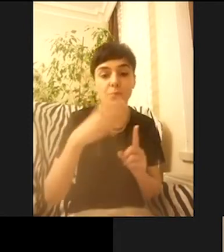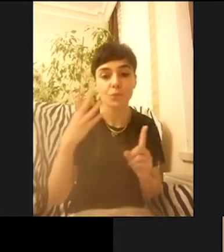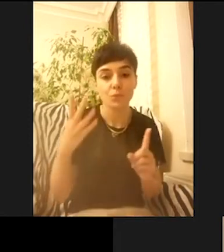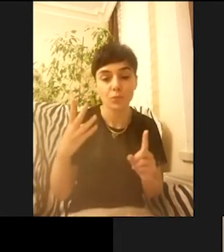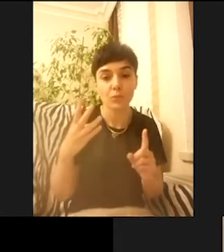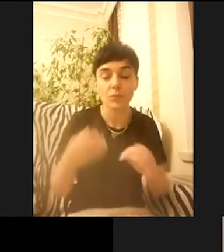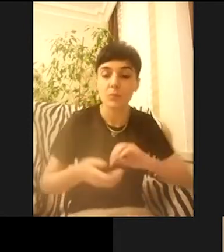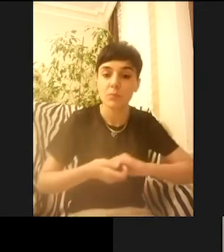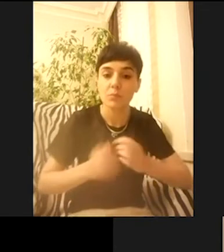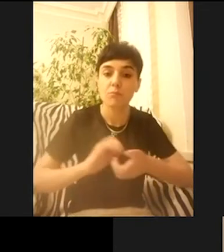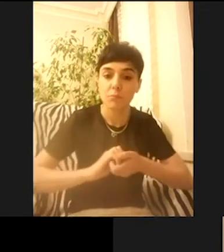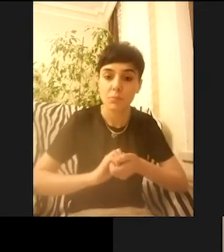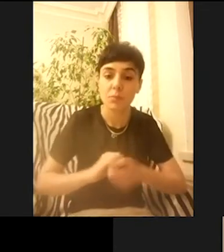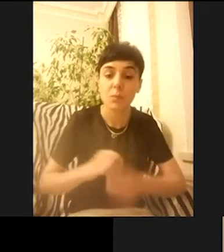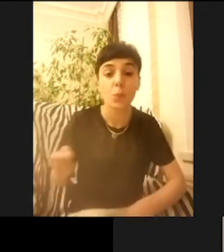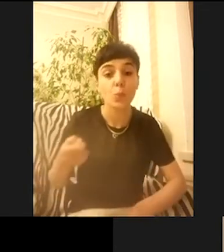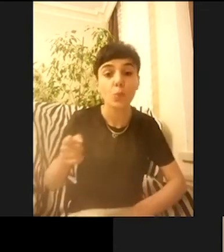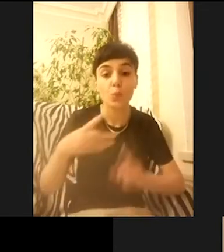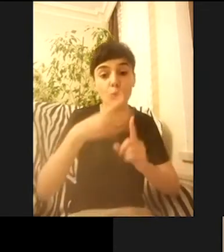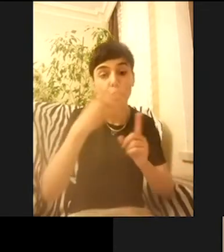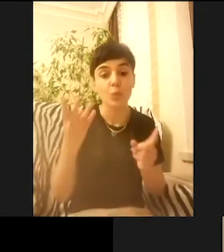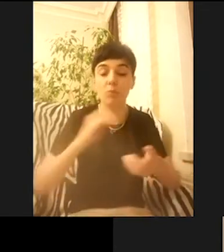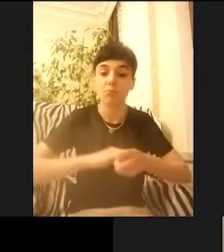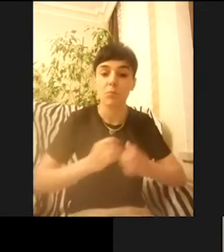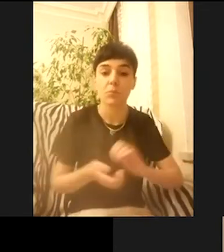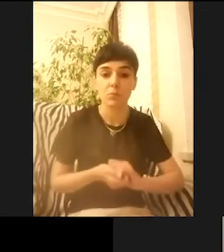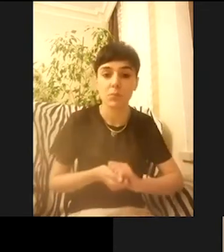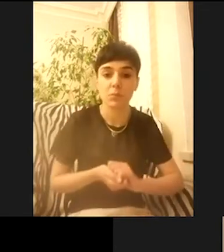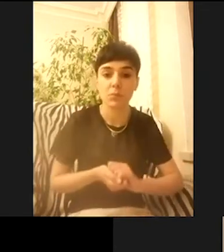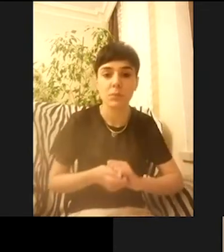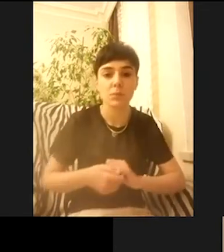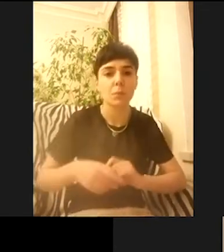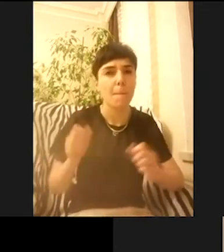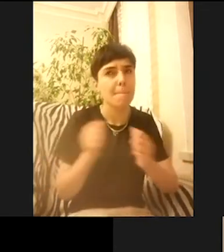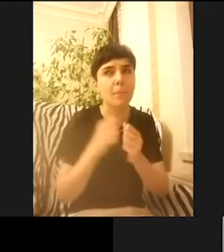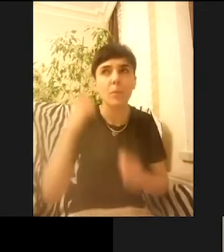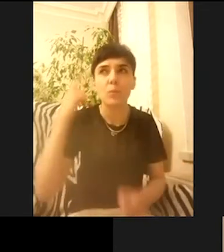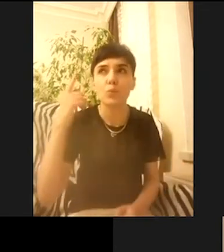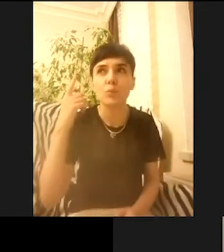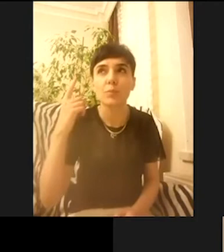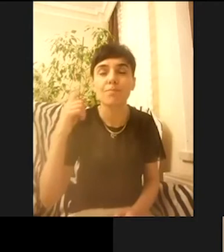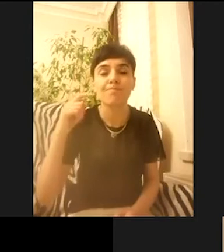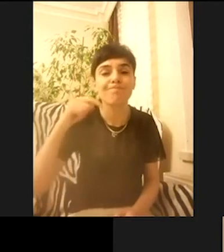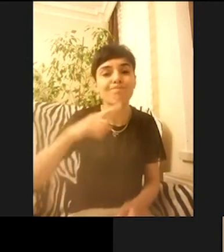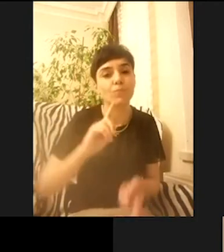violence is almost unimaginable. Yeah. So that also could mean, sorry,